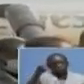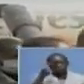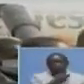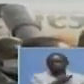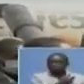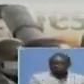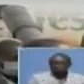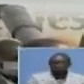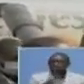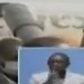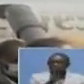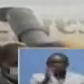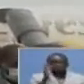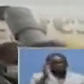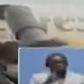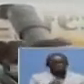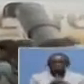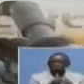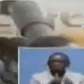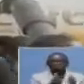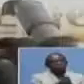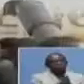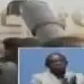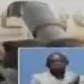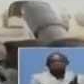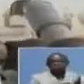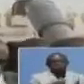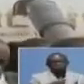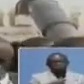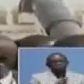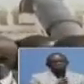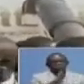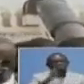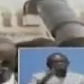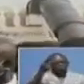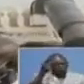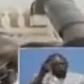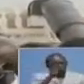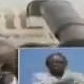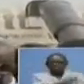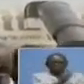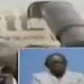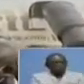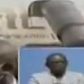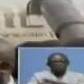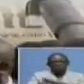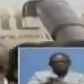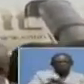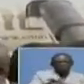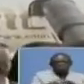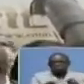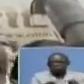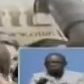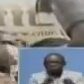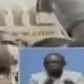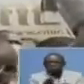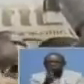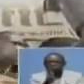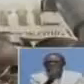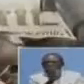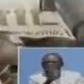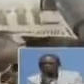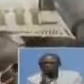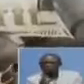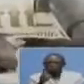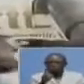about it, we'll not use the political hammer. We will allow the institutions, oversight institutions, who